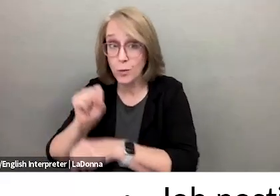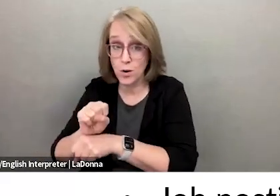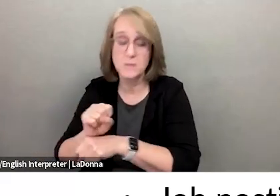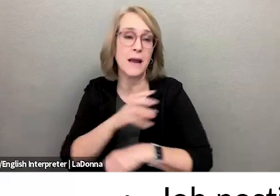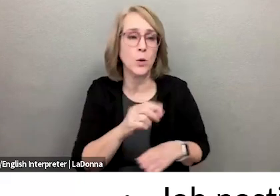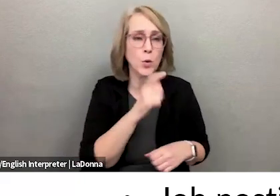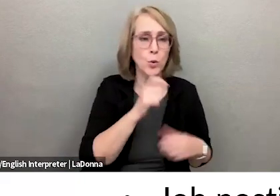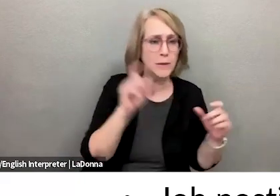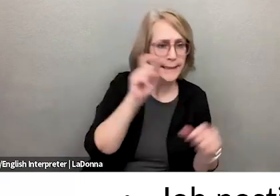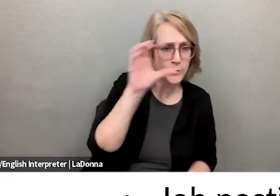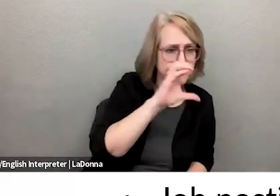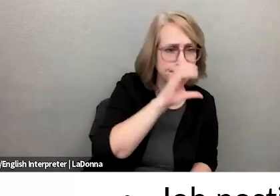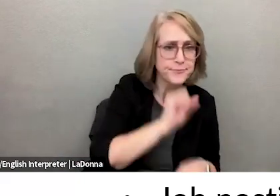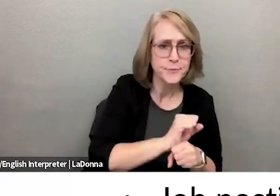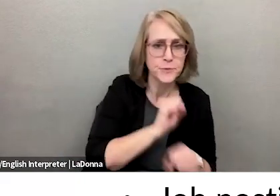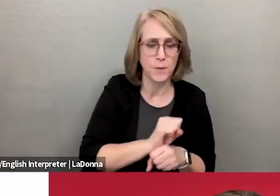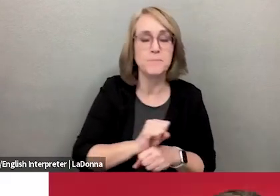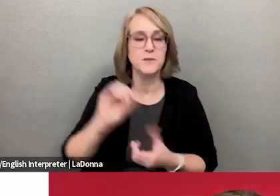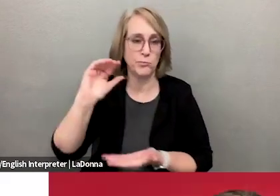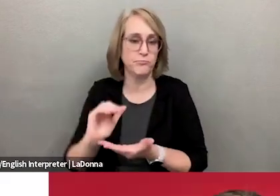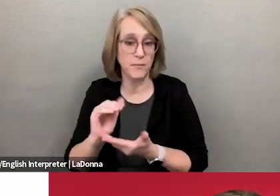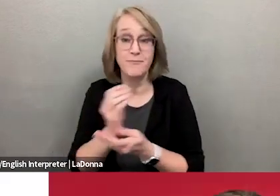jobs have to incur. Next, please.